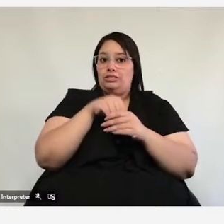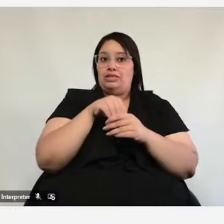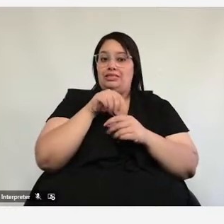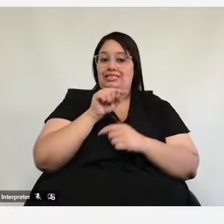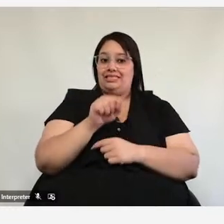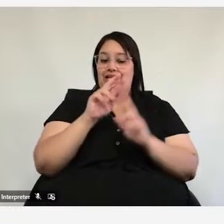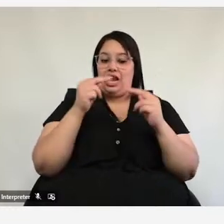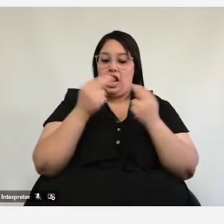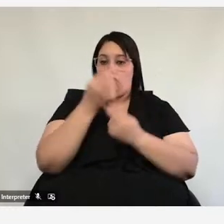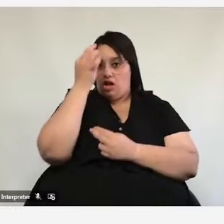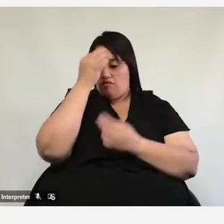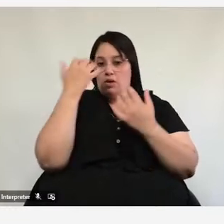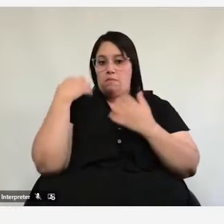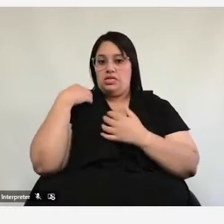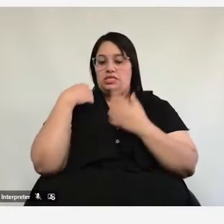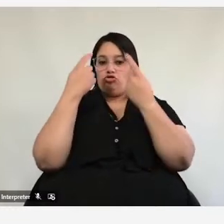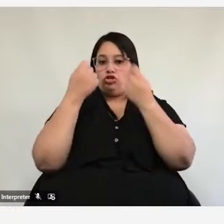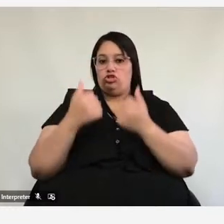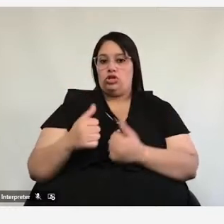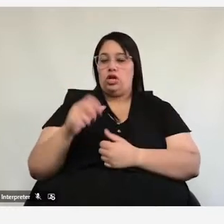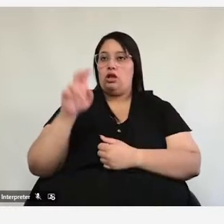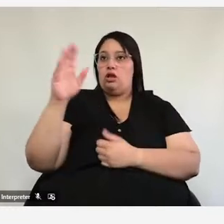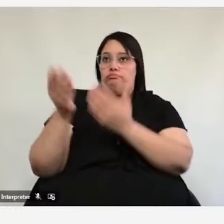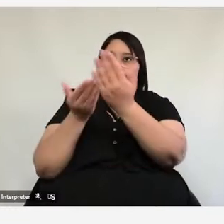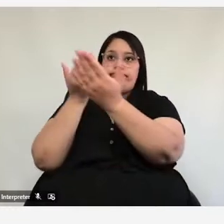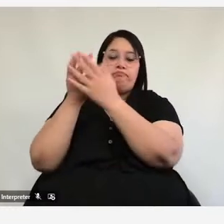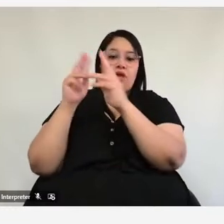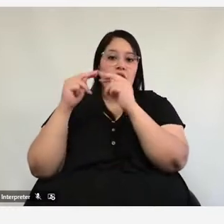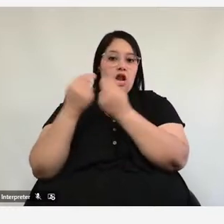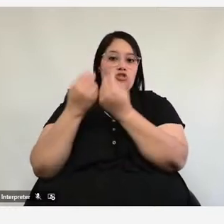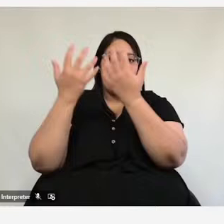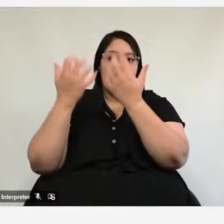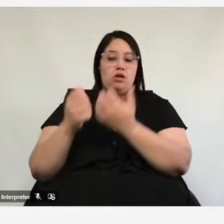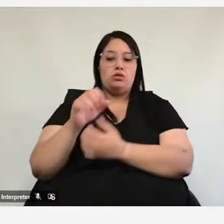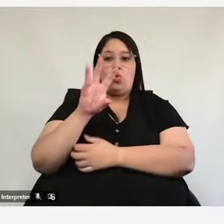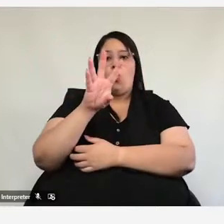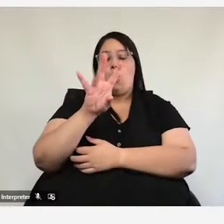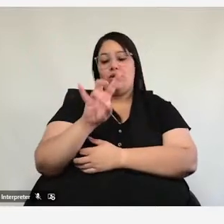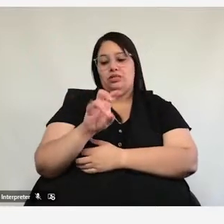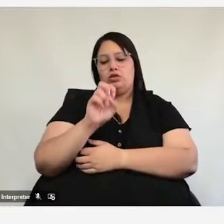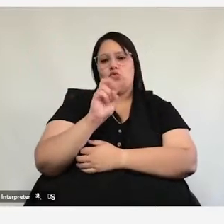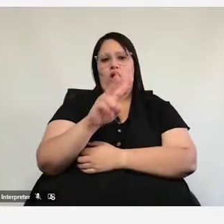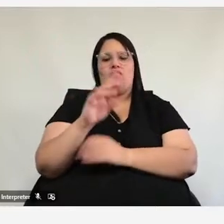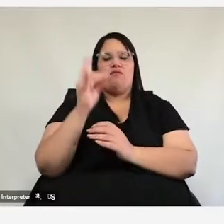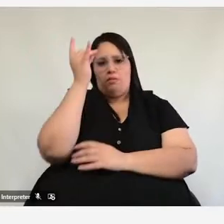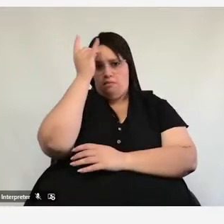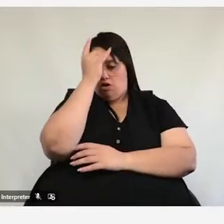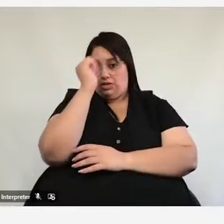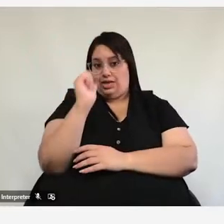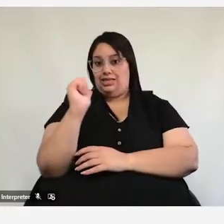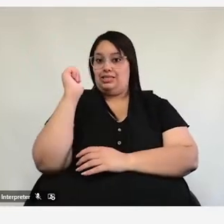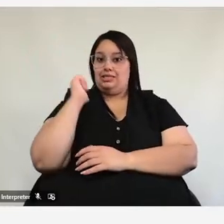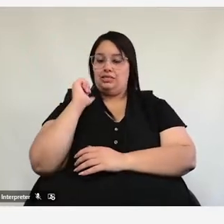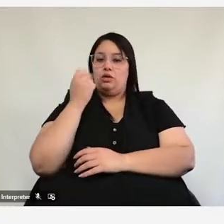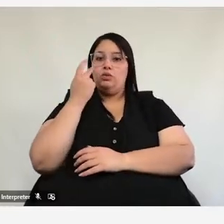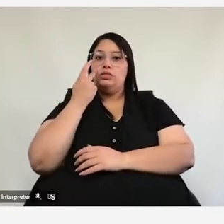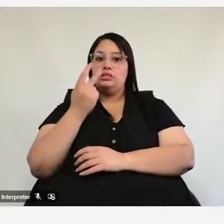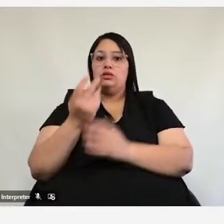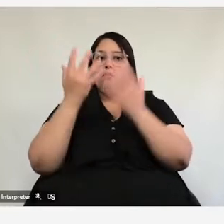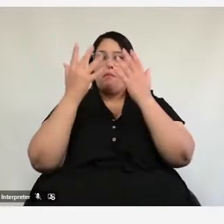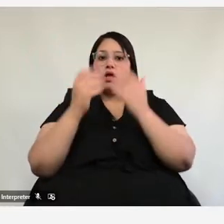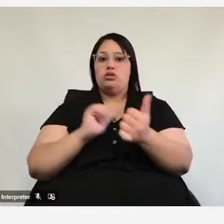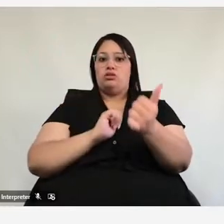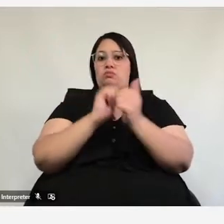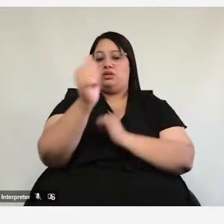the Ministry of Treasury, Enoch Godongana, tabled the national budget on Wednesday, 12th March, and yesterday we saw that budget being